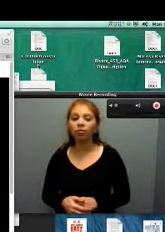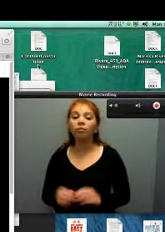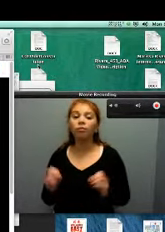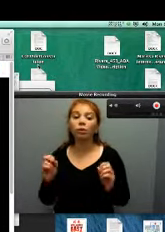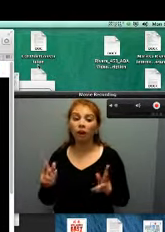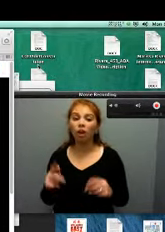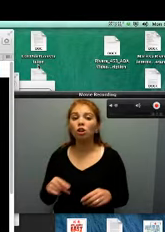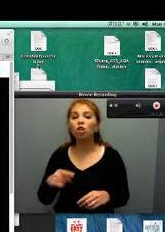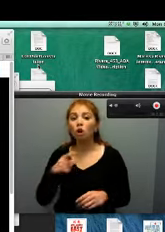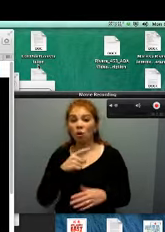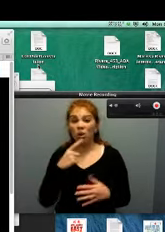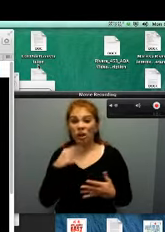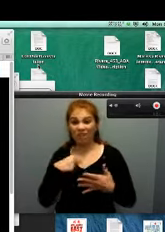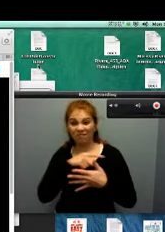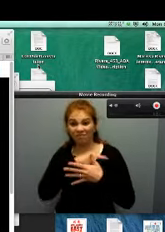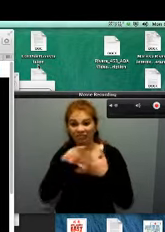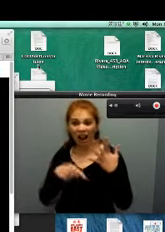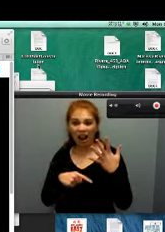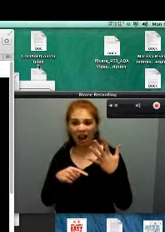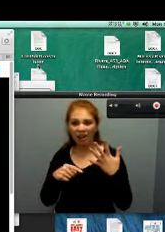Okay, so here's our 5 ratings.